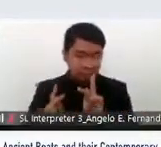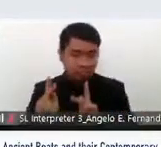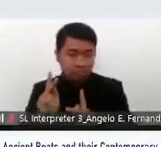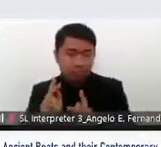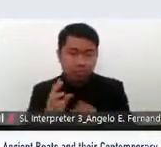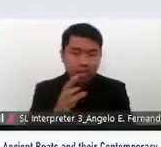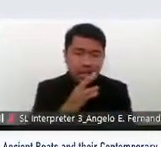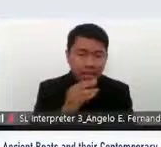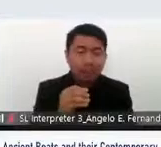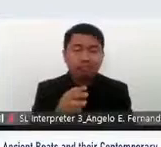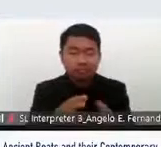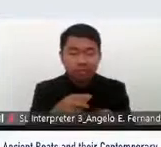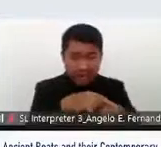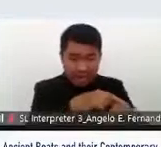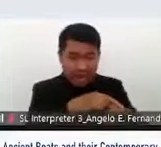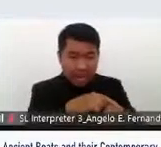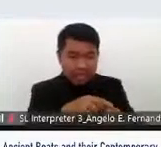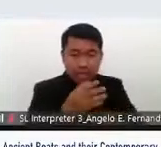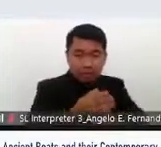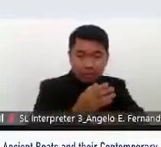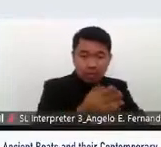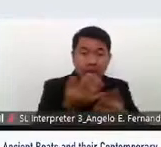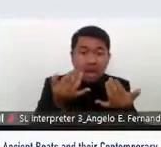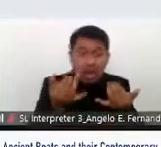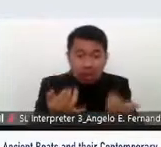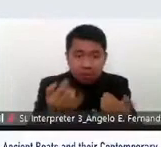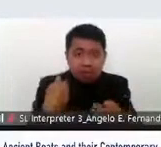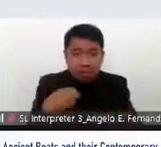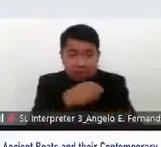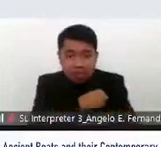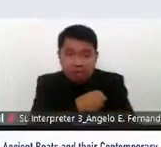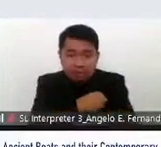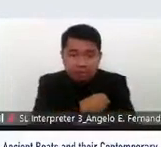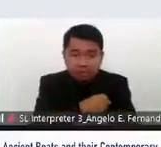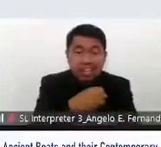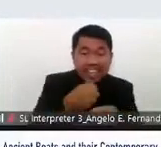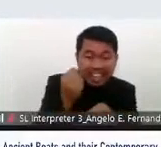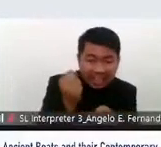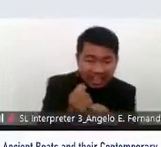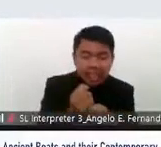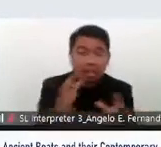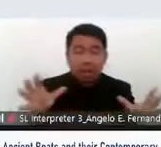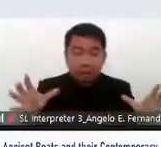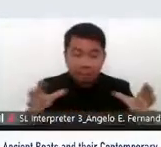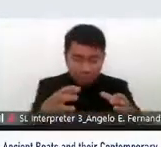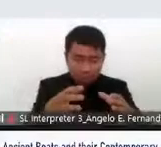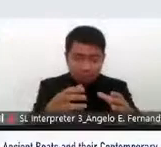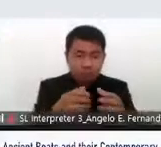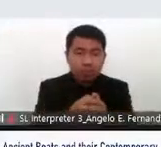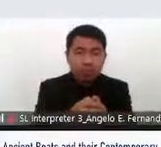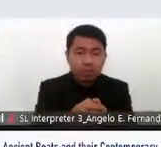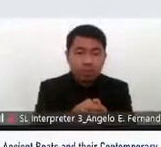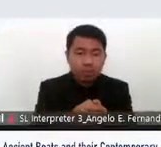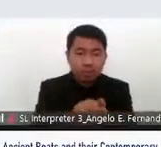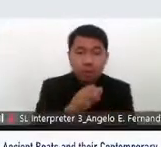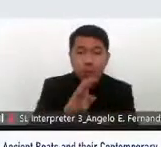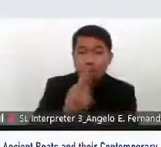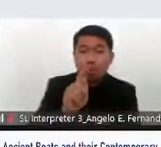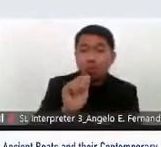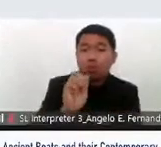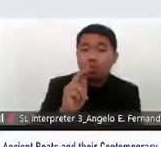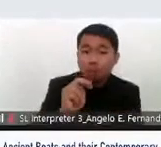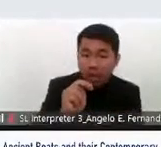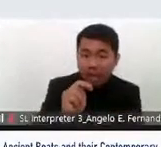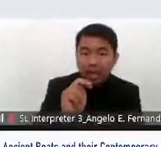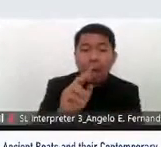this, the National Museum of the Philippines established the Butuan Archaeological Park, which is currently being expanded while in close